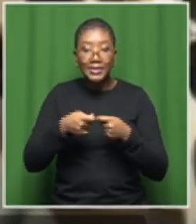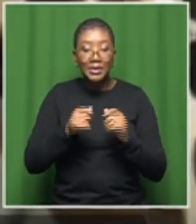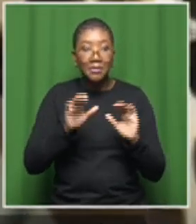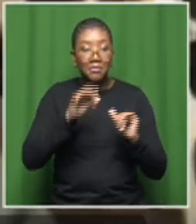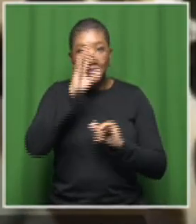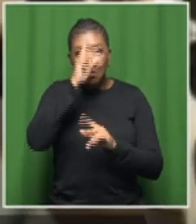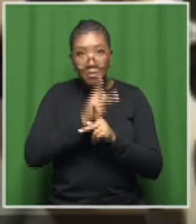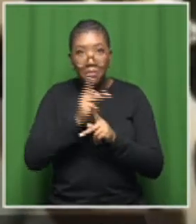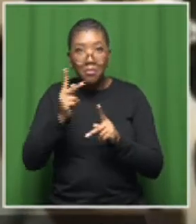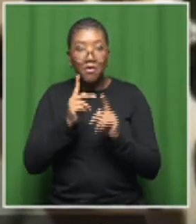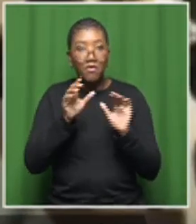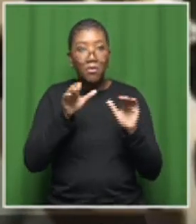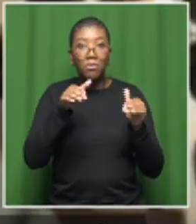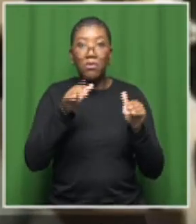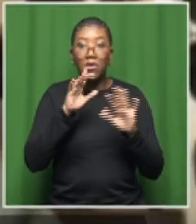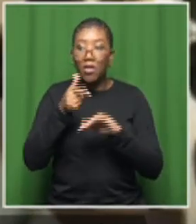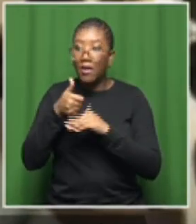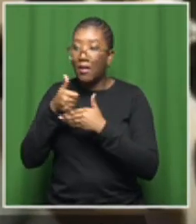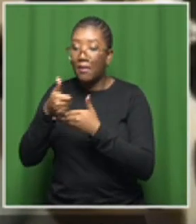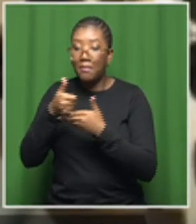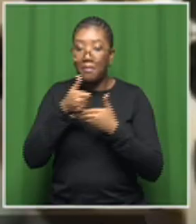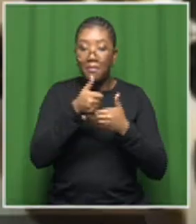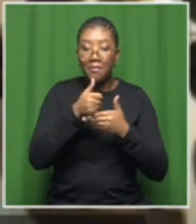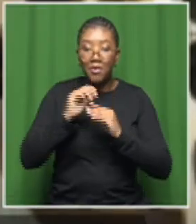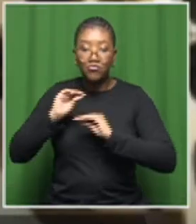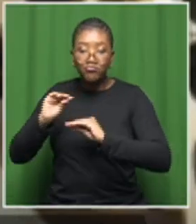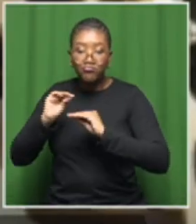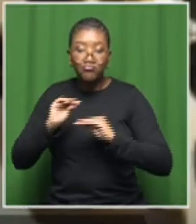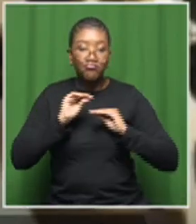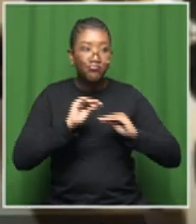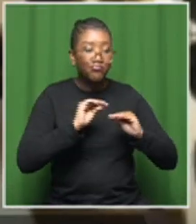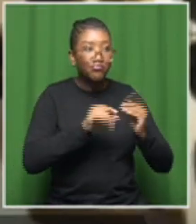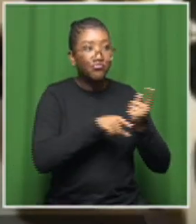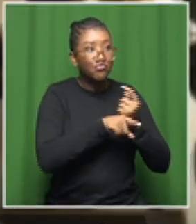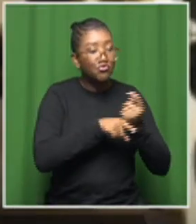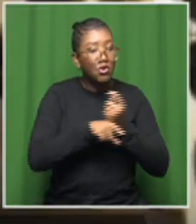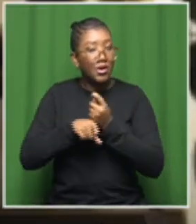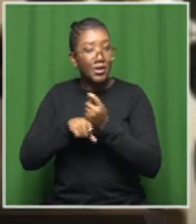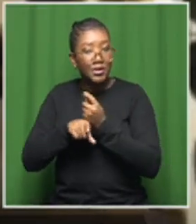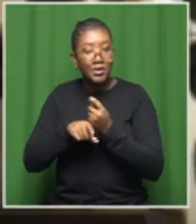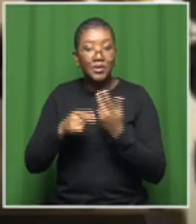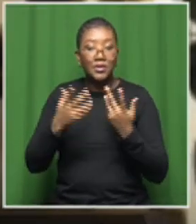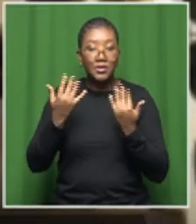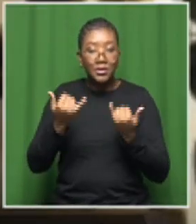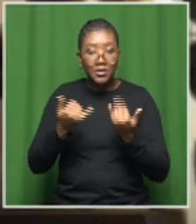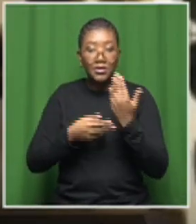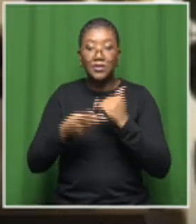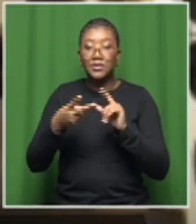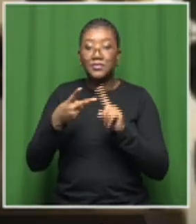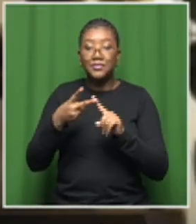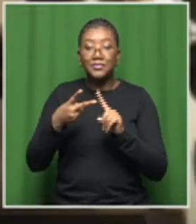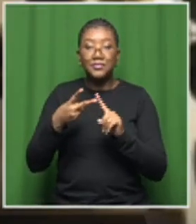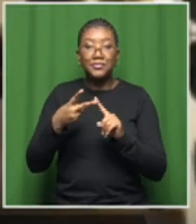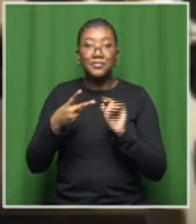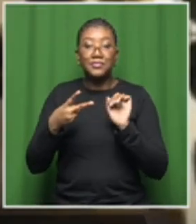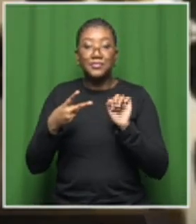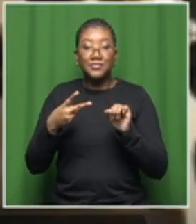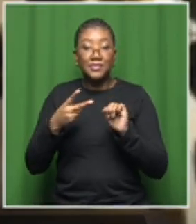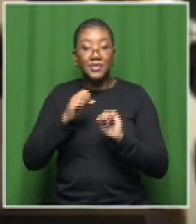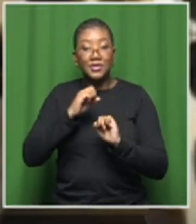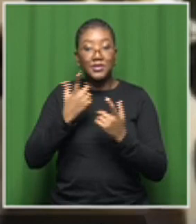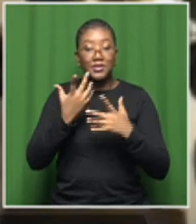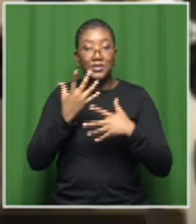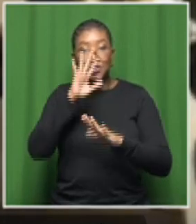that provide that kind of training, and it moves all the way to front of house. Also, we do shift work, so